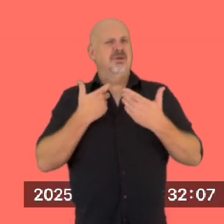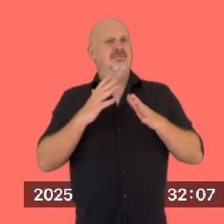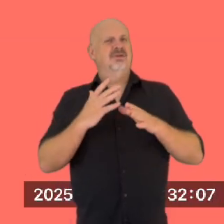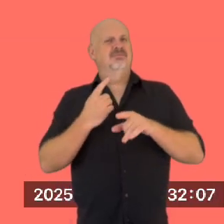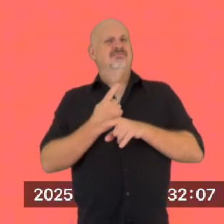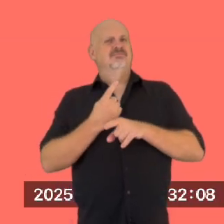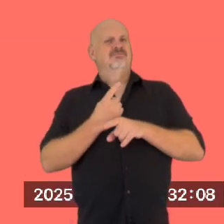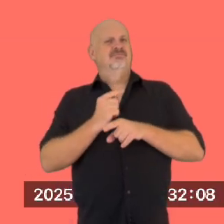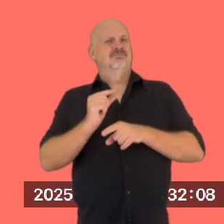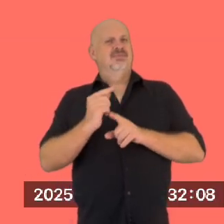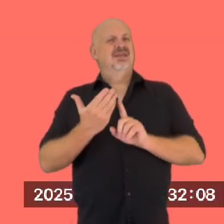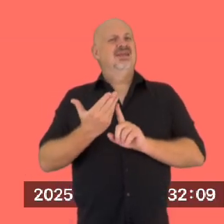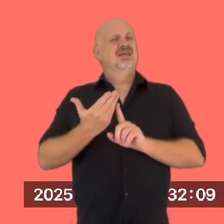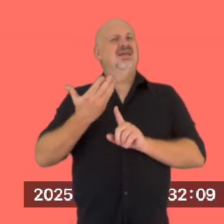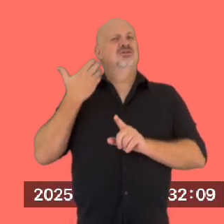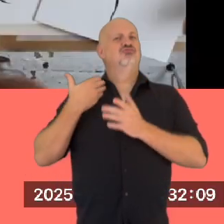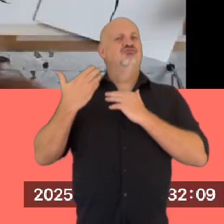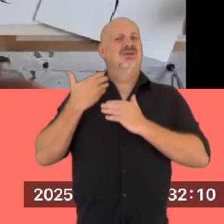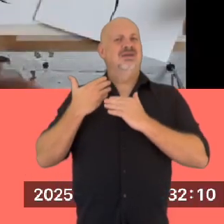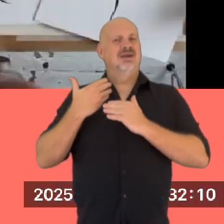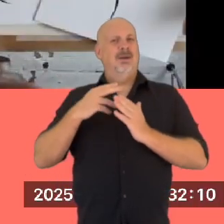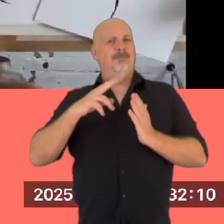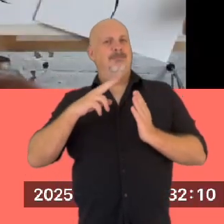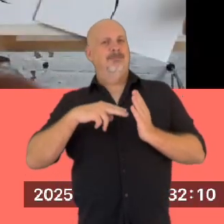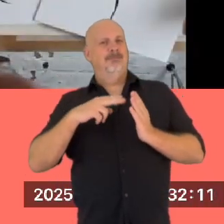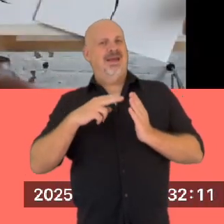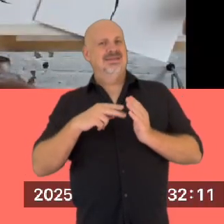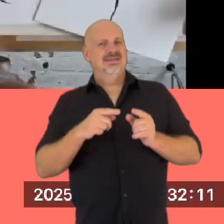And as we touched on kind of history of